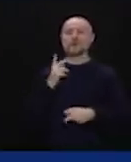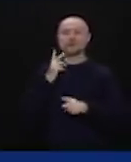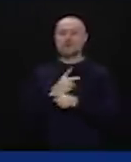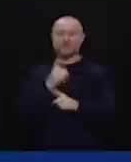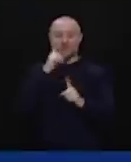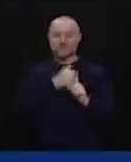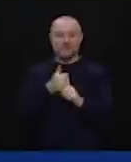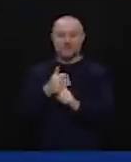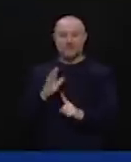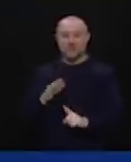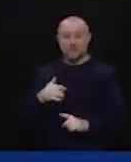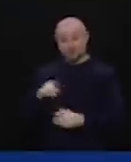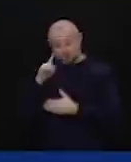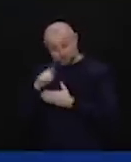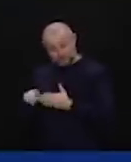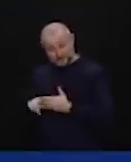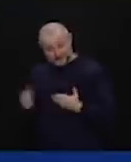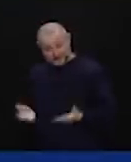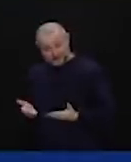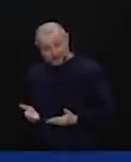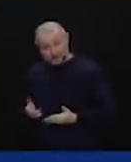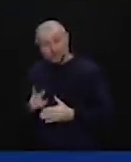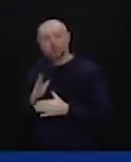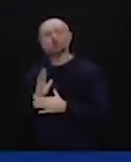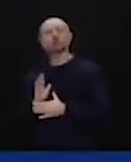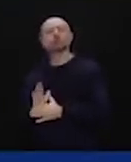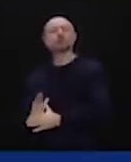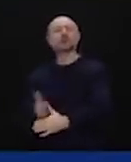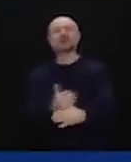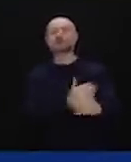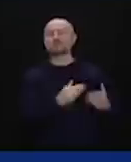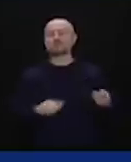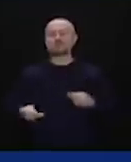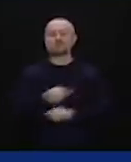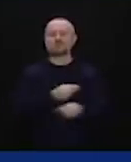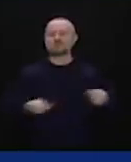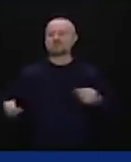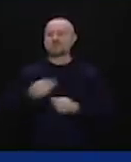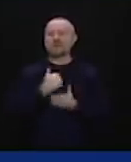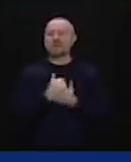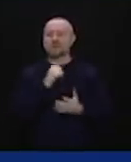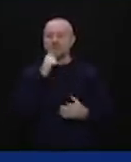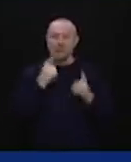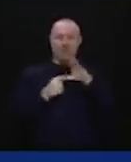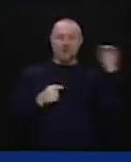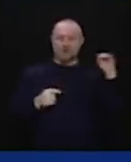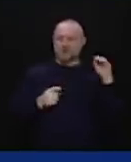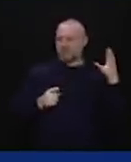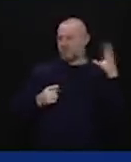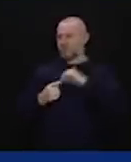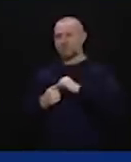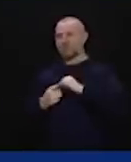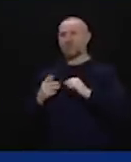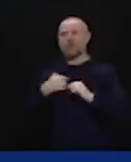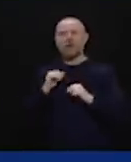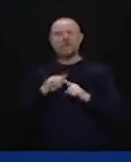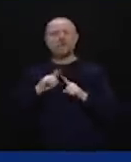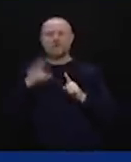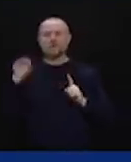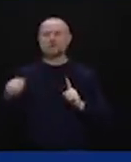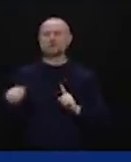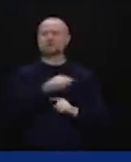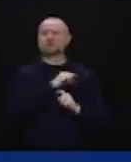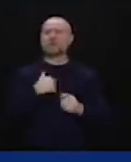will spread and do much more good than if it was just located for one company. And they have many partnerships that are part of New